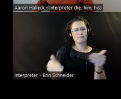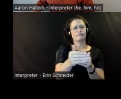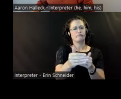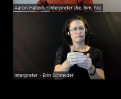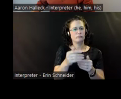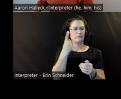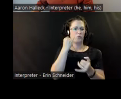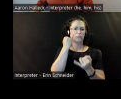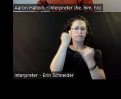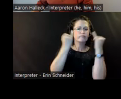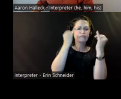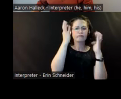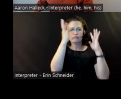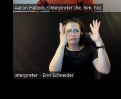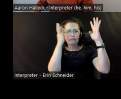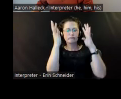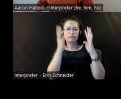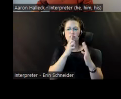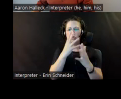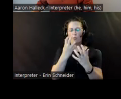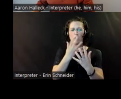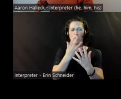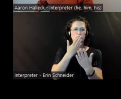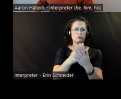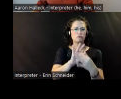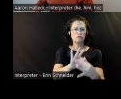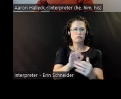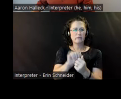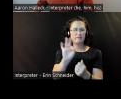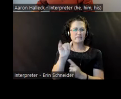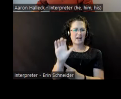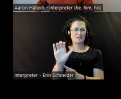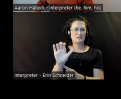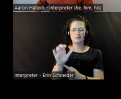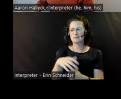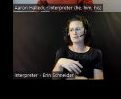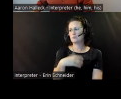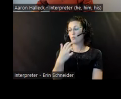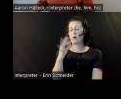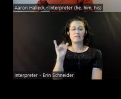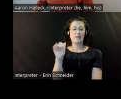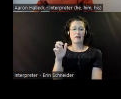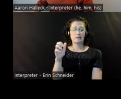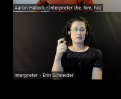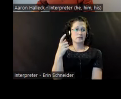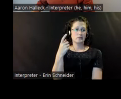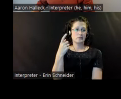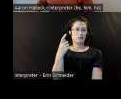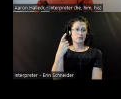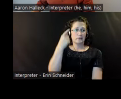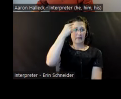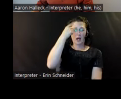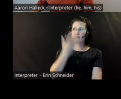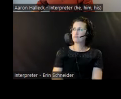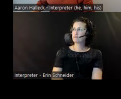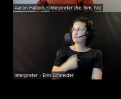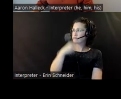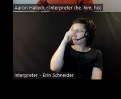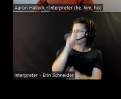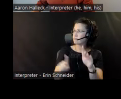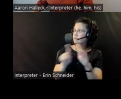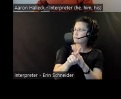get to our faculty or have those relationships so that they're comfortable enough with saying, I woke up this morning and I'm wondering if this is even